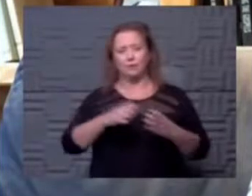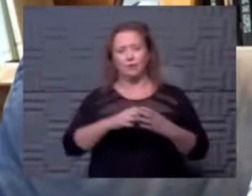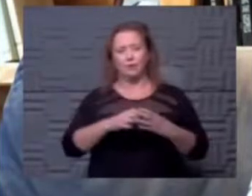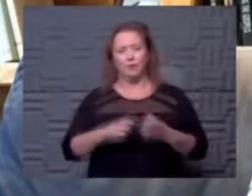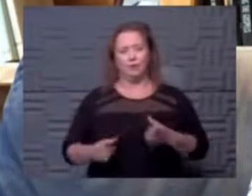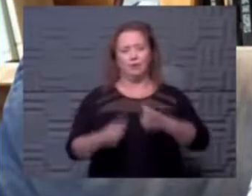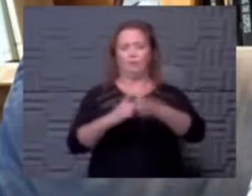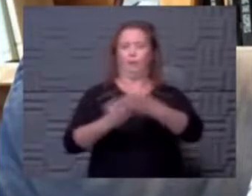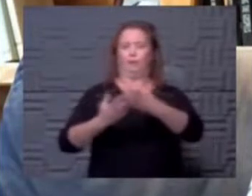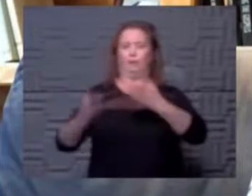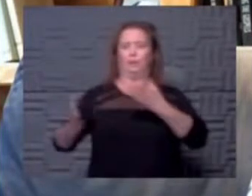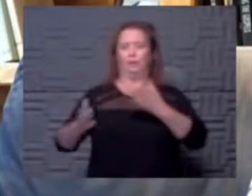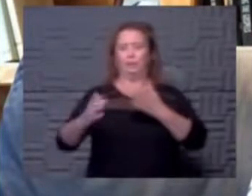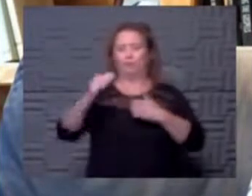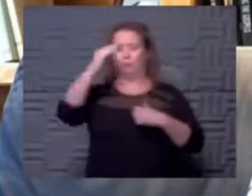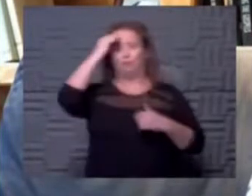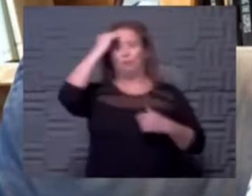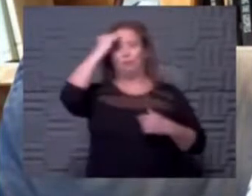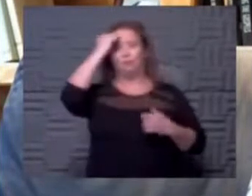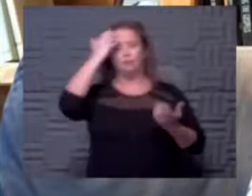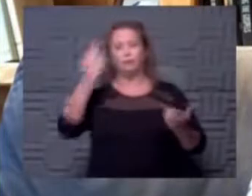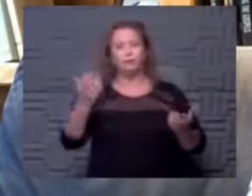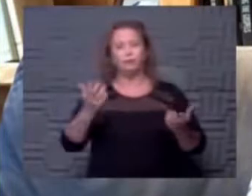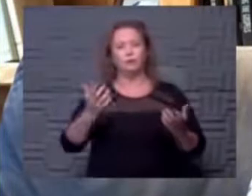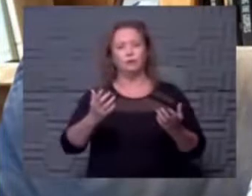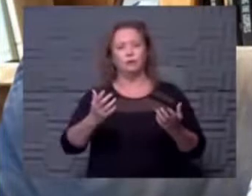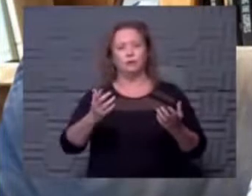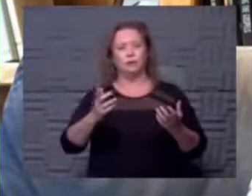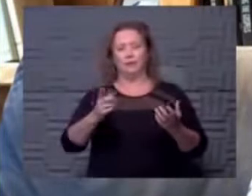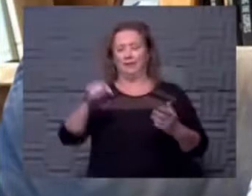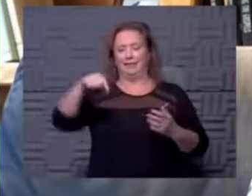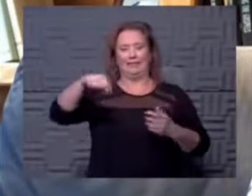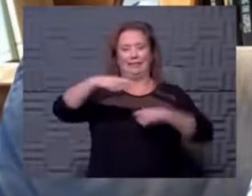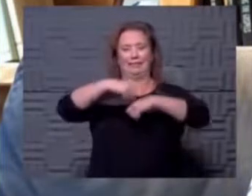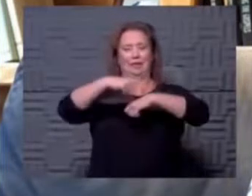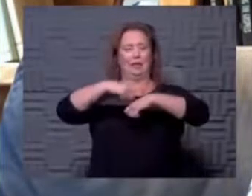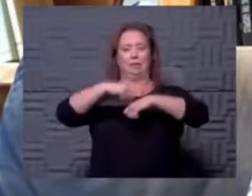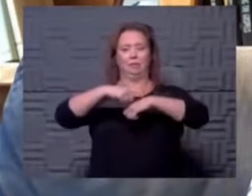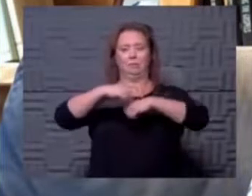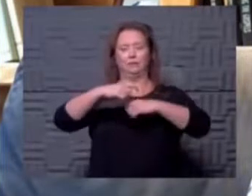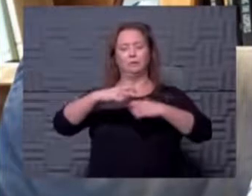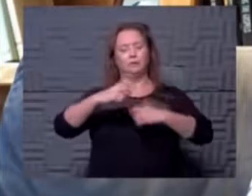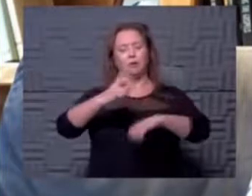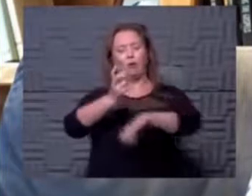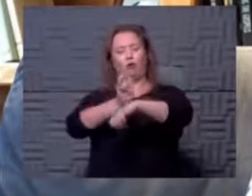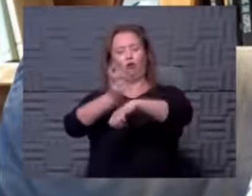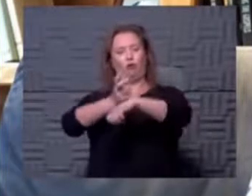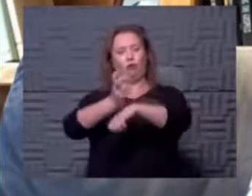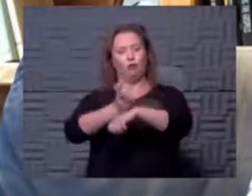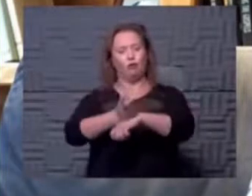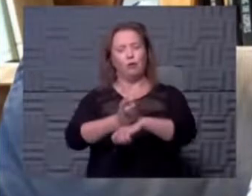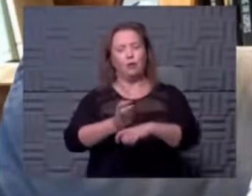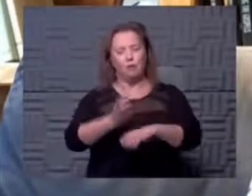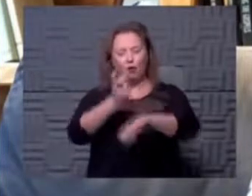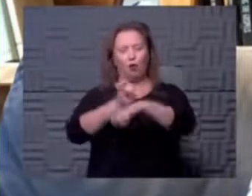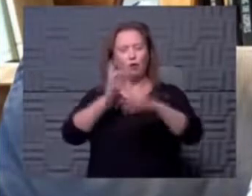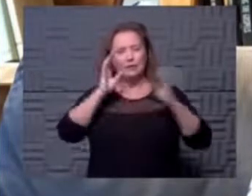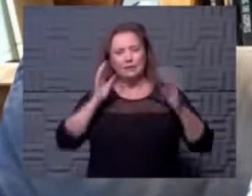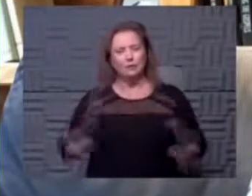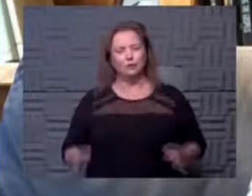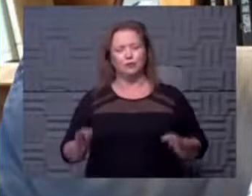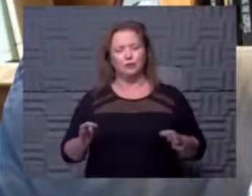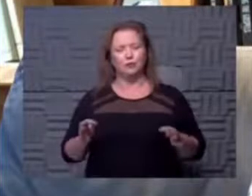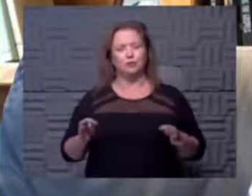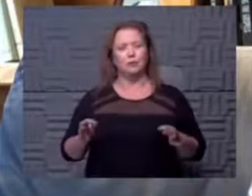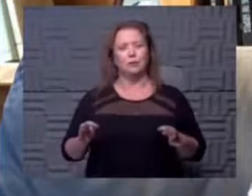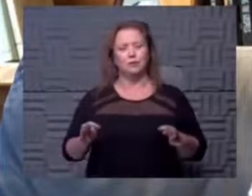first thing is simply to acknowledge that this is unprecedented and these are difficult decisions. And we need to not